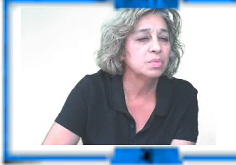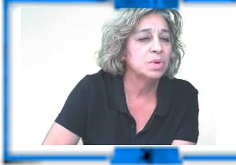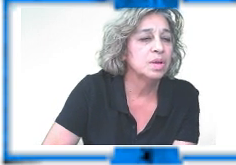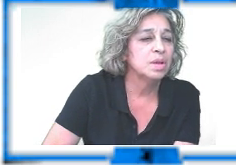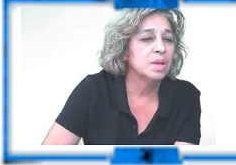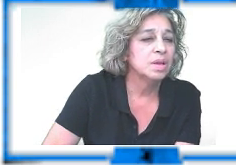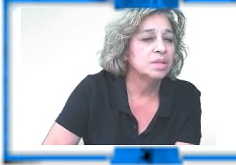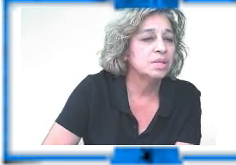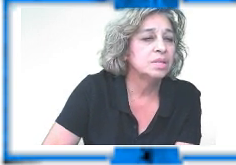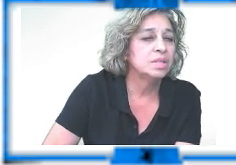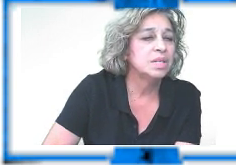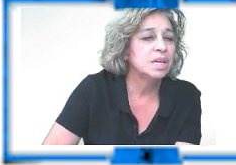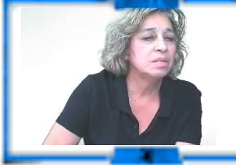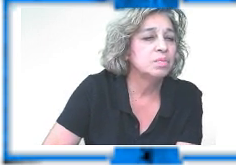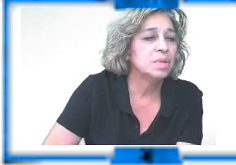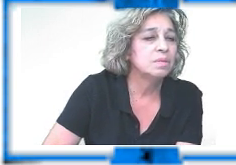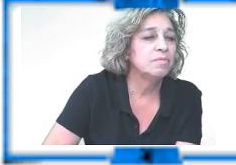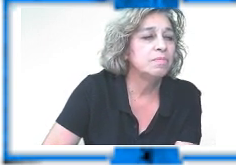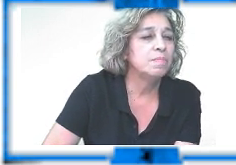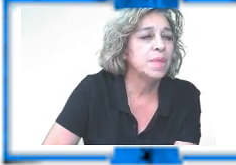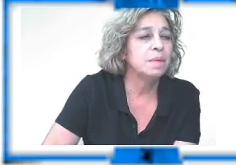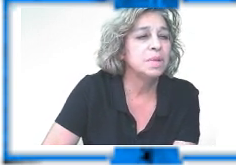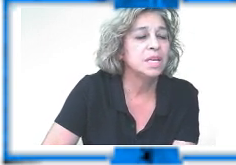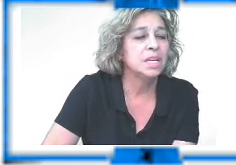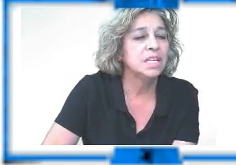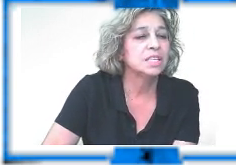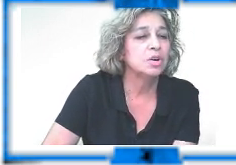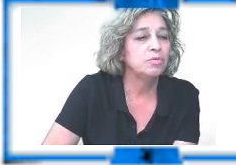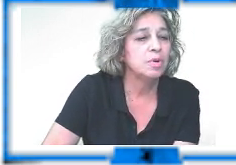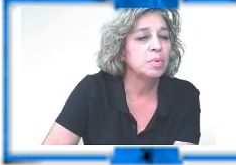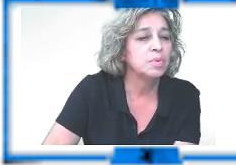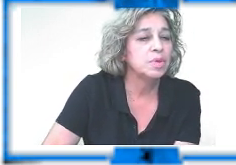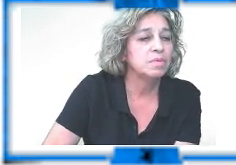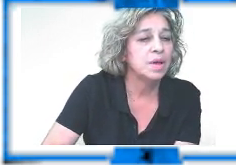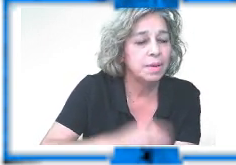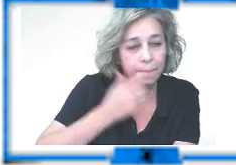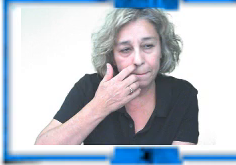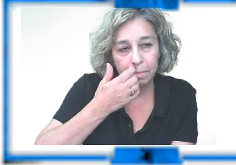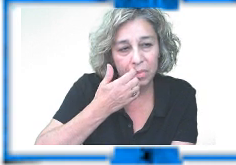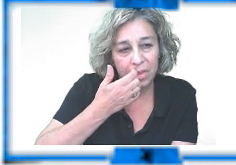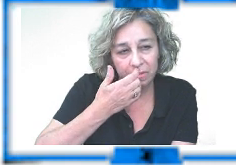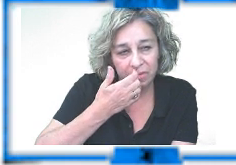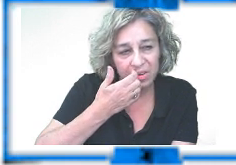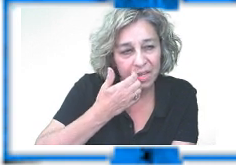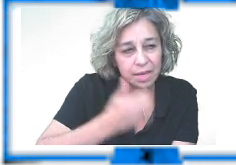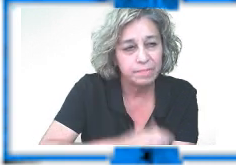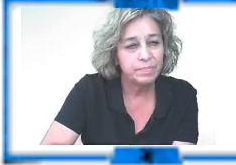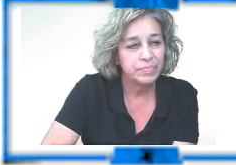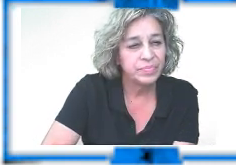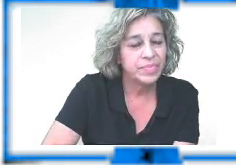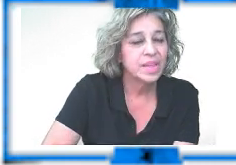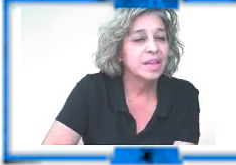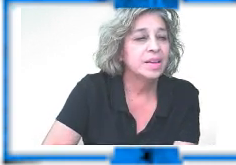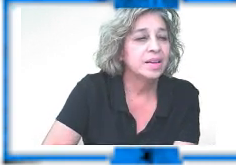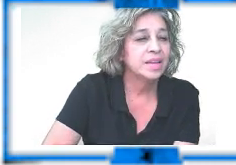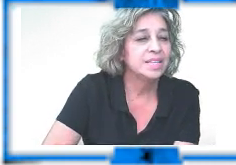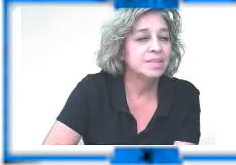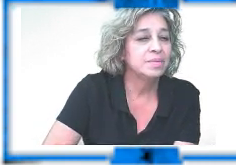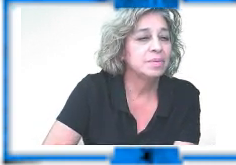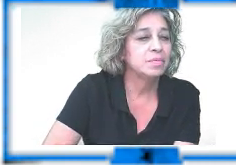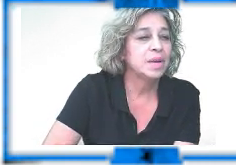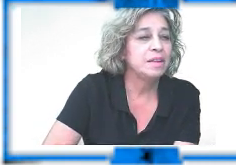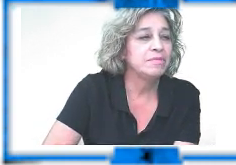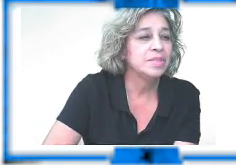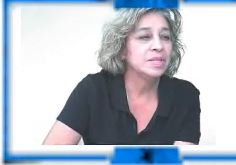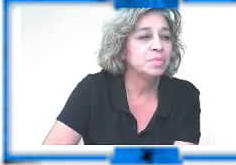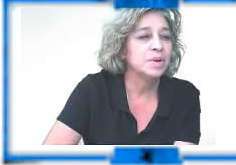much. To death with, I mean, let's go forward with 40. He's the